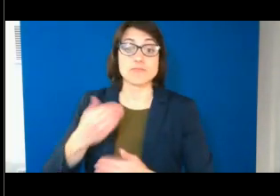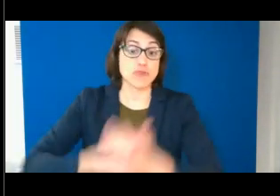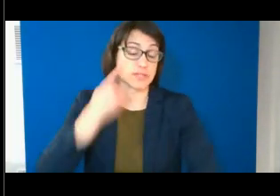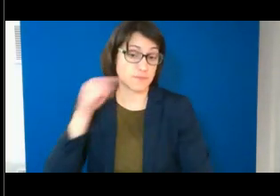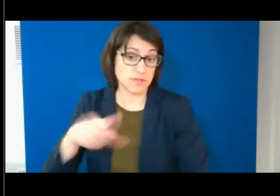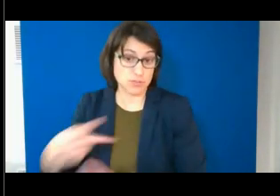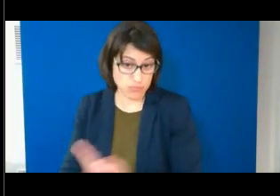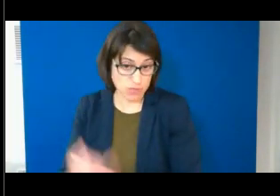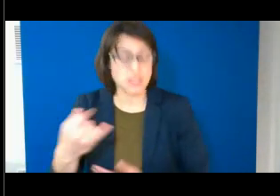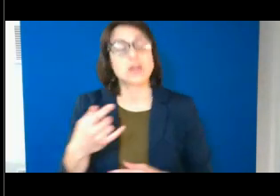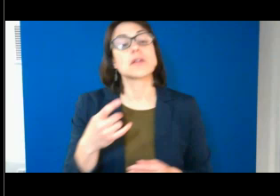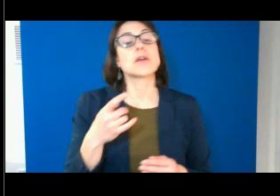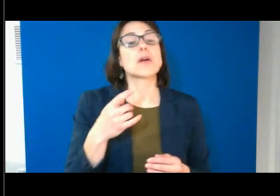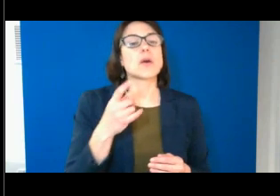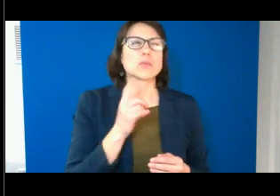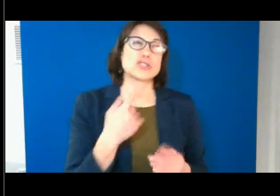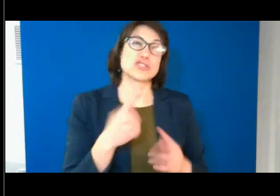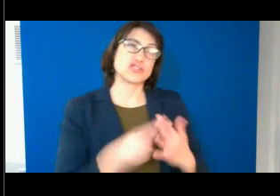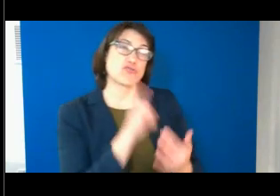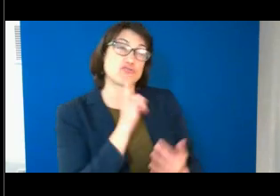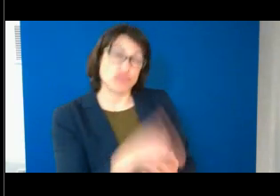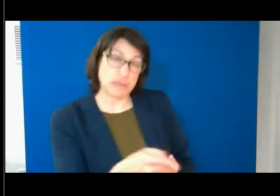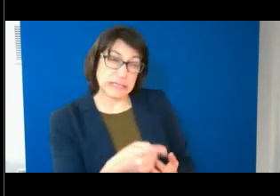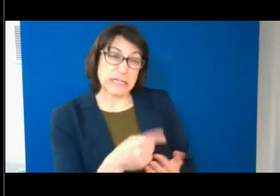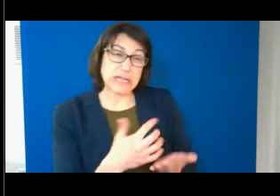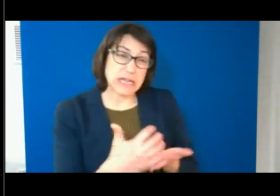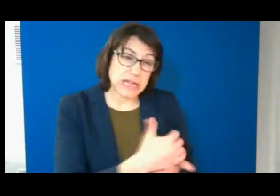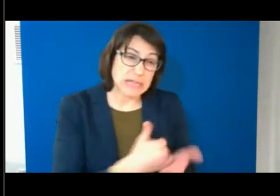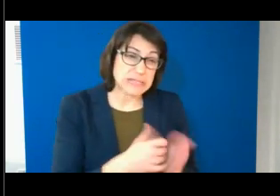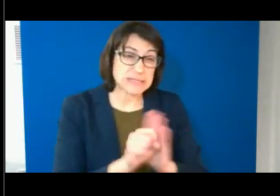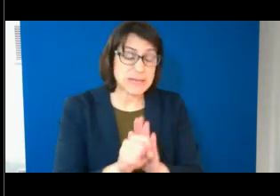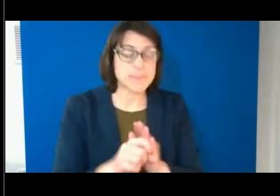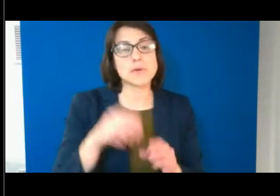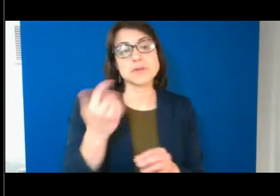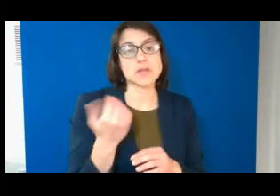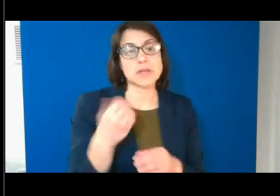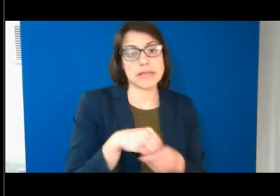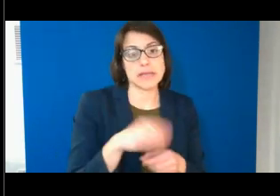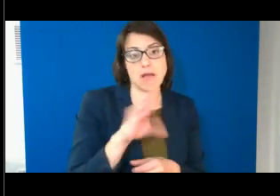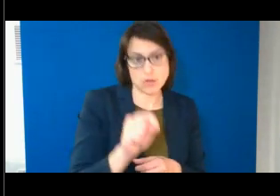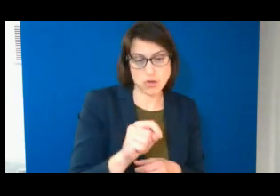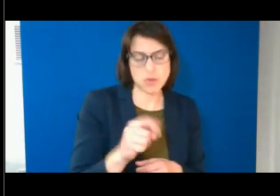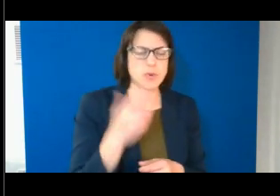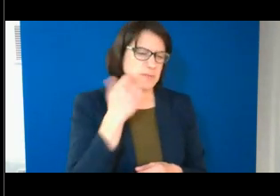started real sampling probably in October because we wanted to make sure the system was operating correctly. We had to change a few